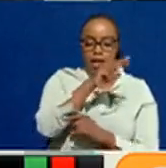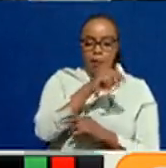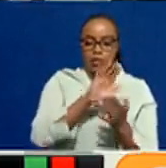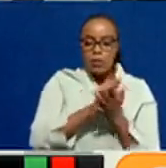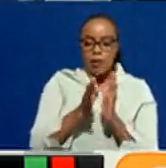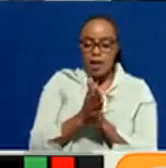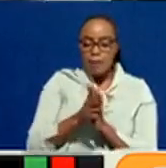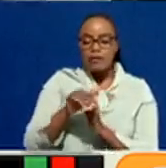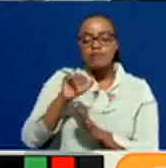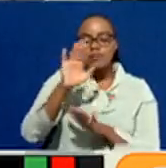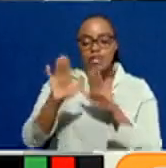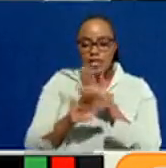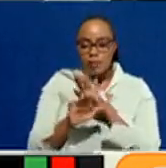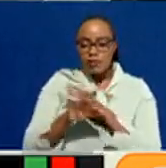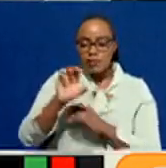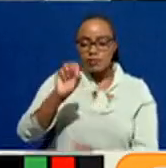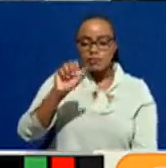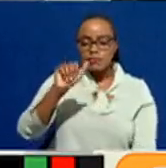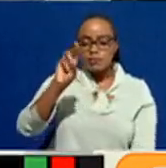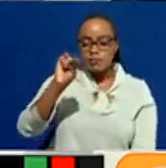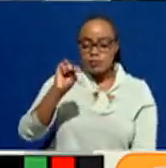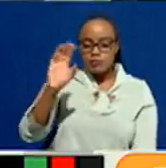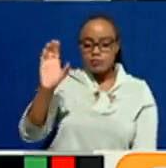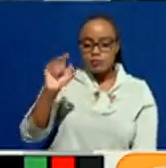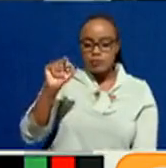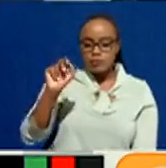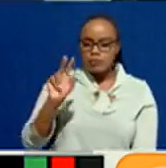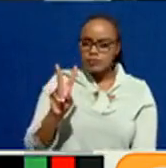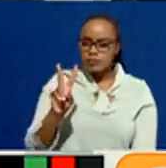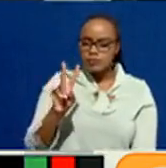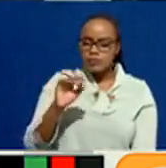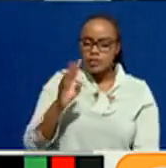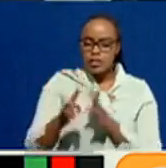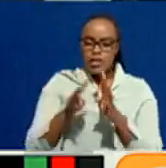country's second in command. Sam Ogina, Citizen TV in Kasarani, Nairobi.